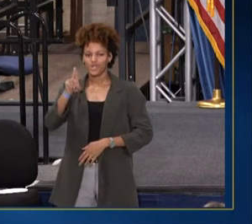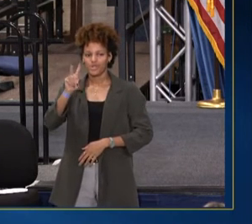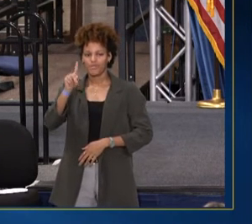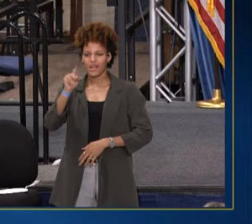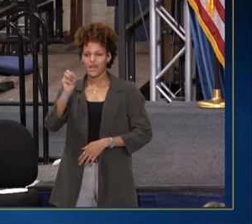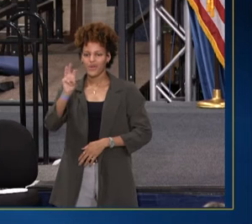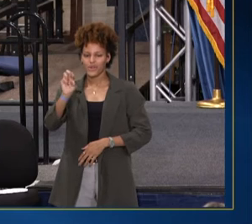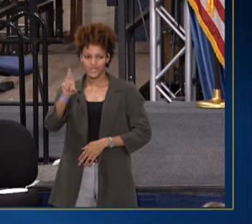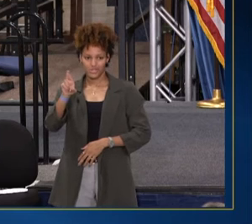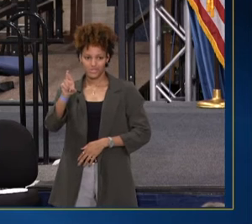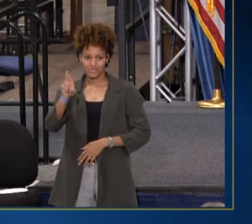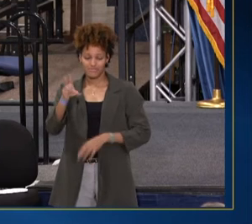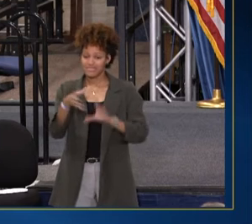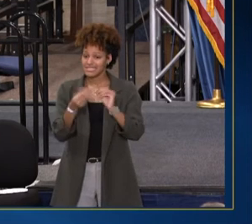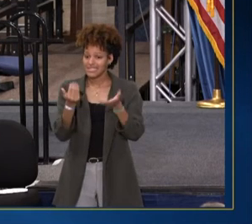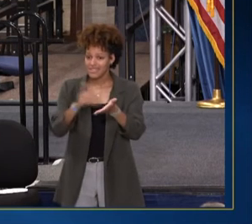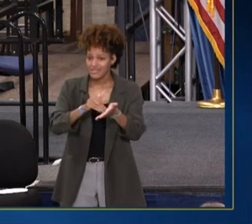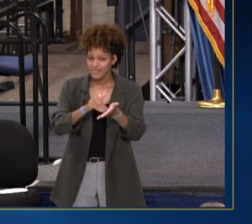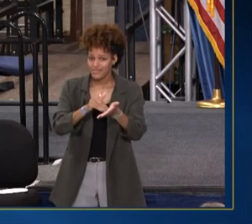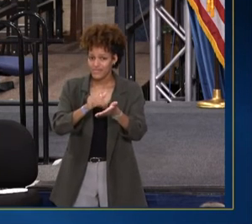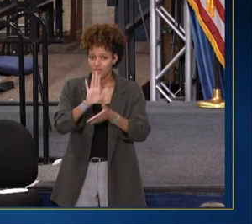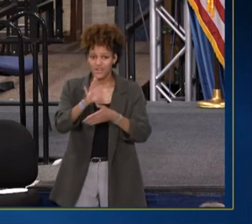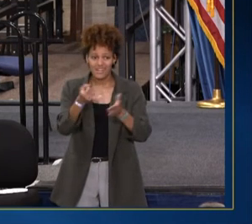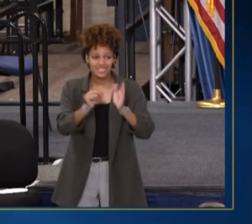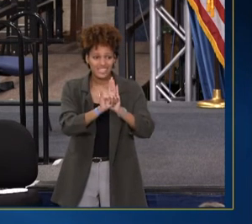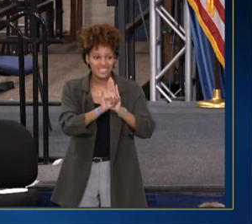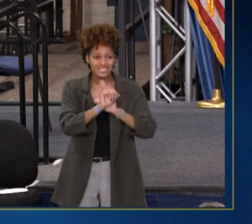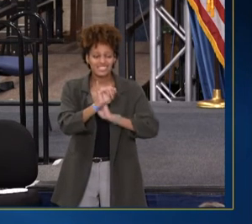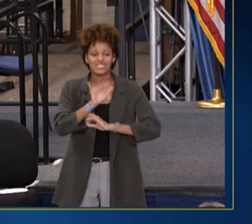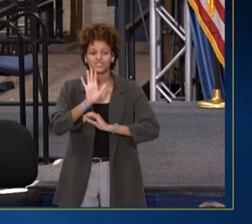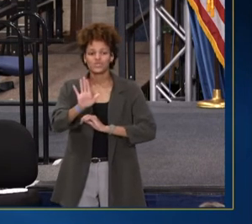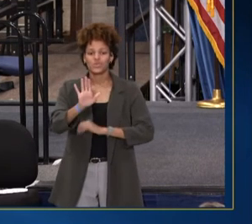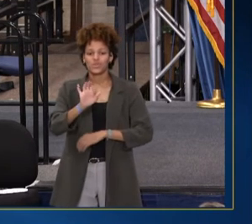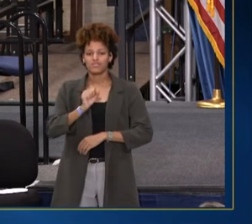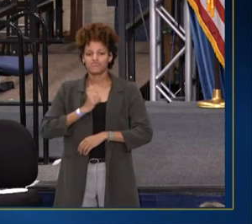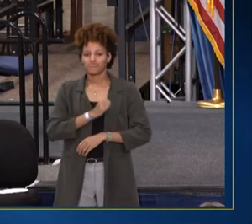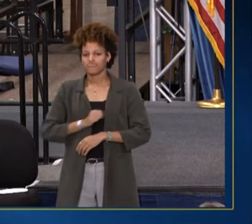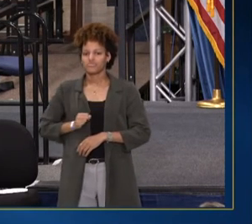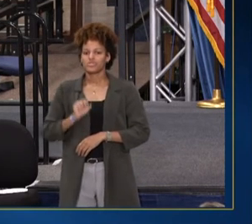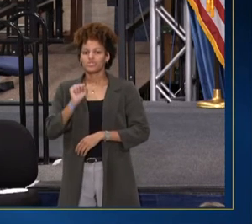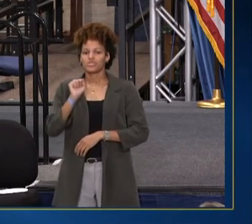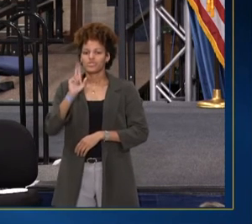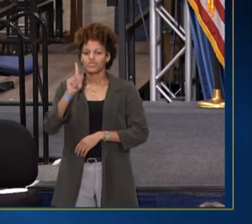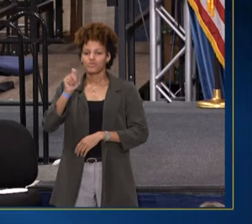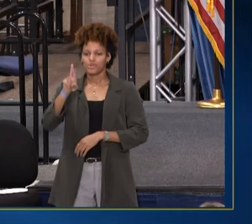Let me just say that one more time. Your identity is your superpower.